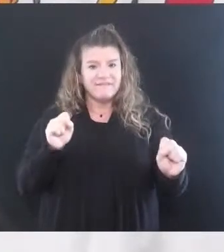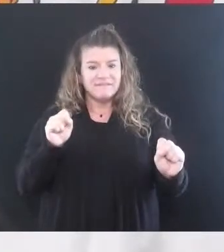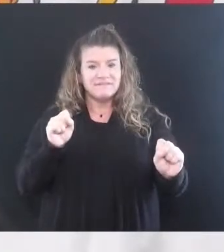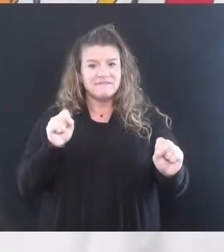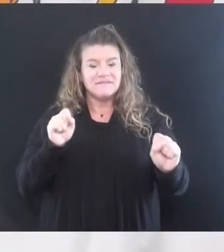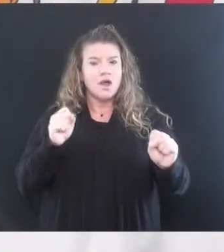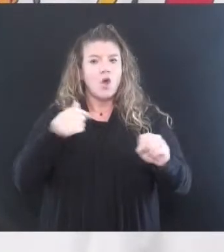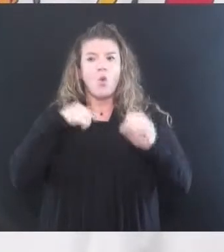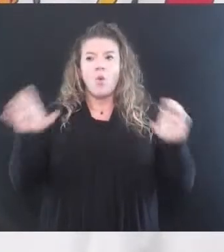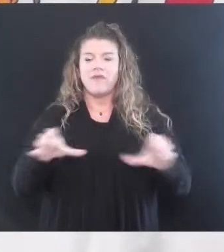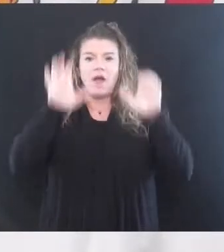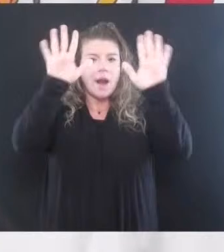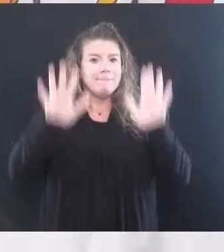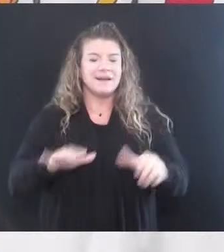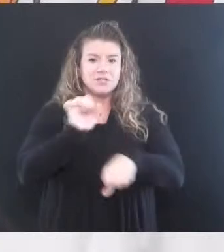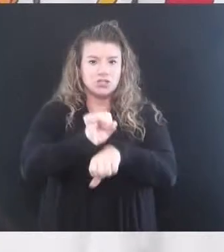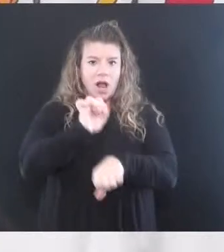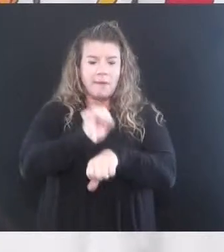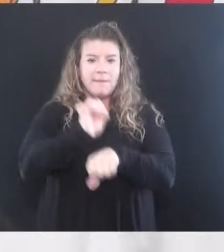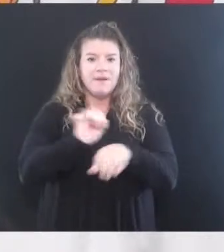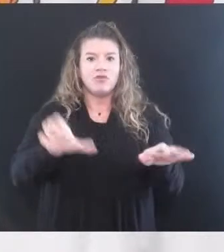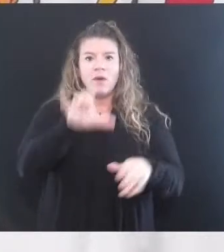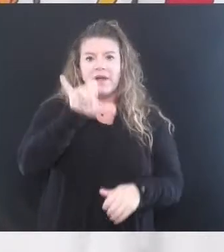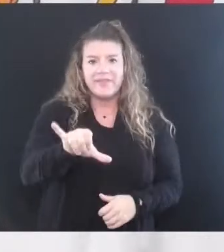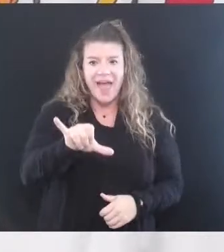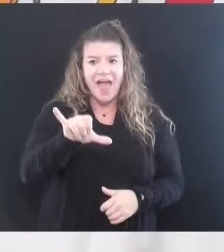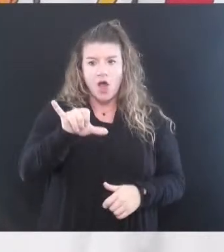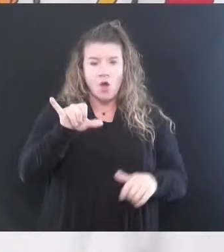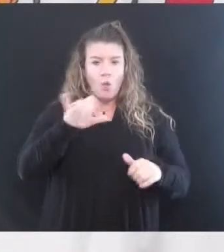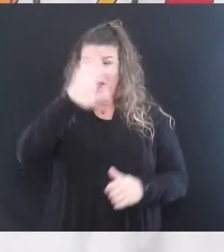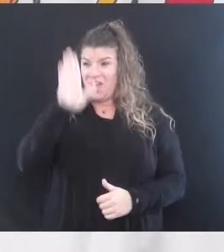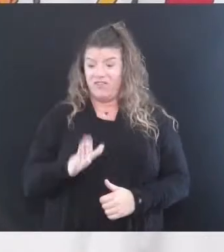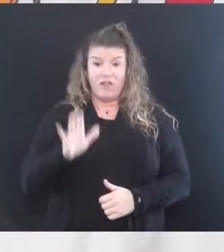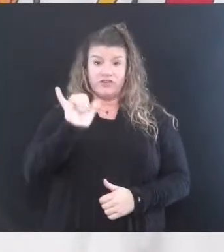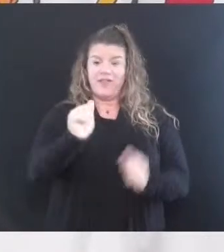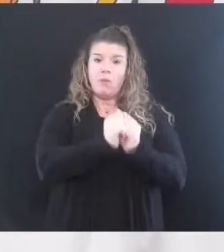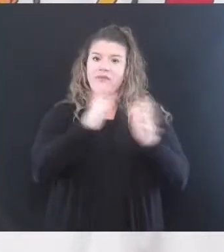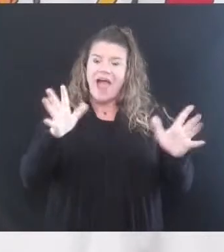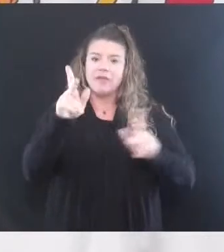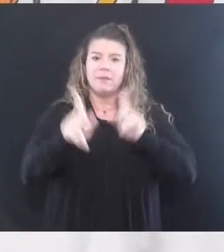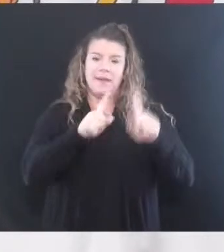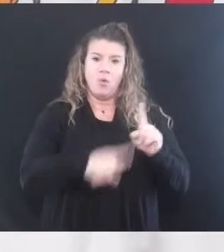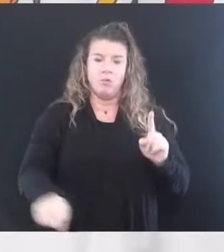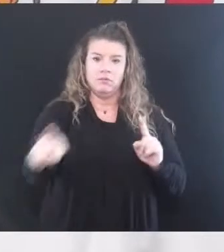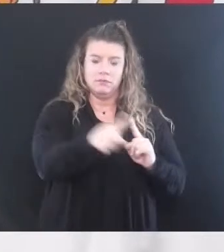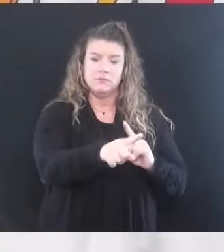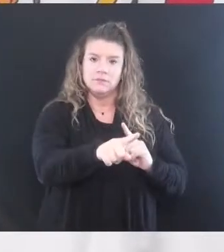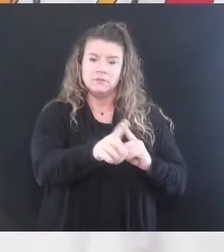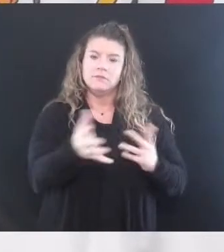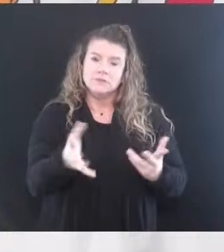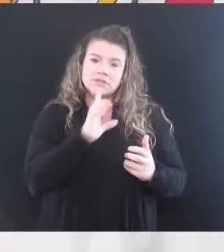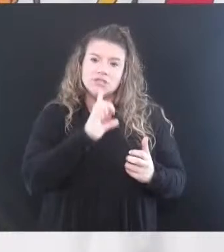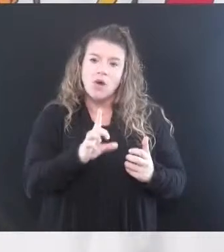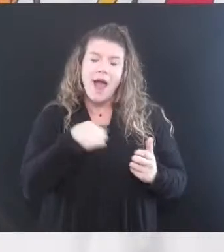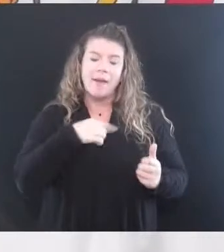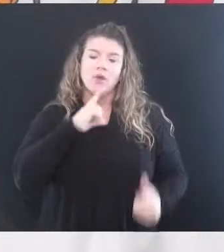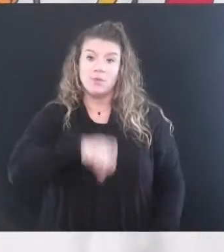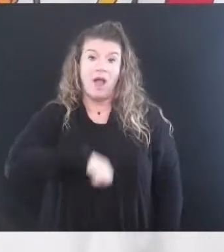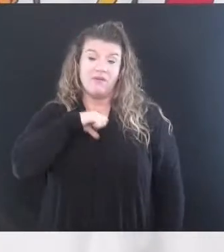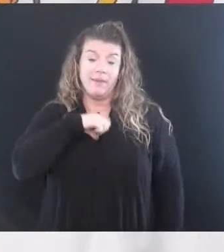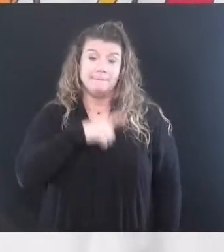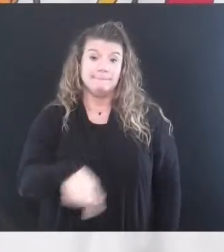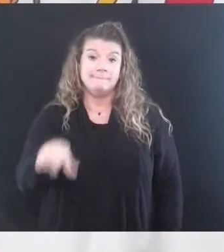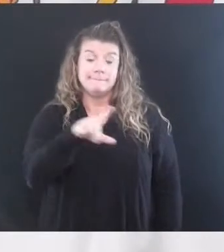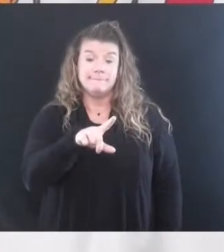done an amazing job in doing so. But we could have never done that without the people, and so I'm really proud of